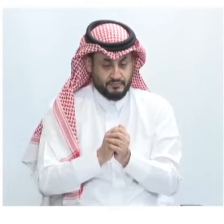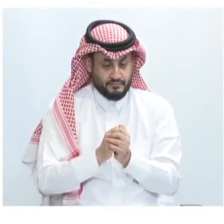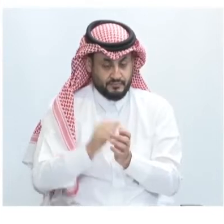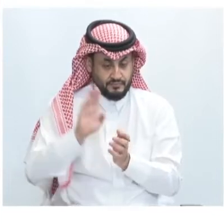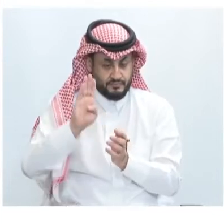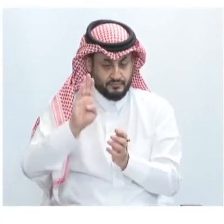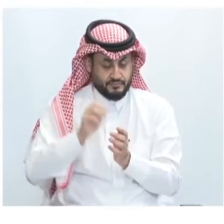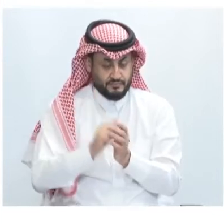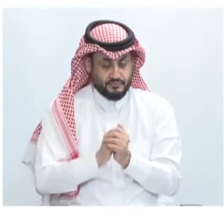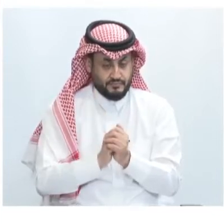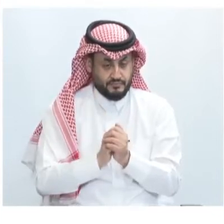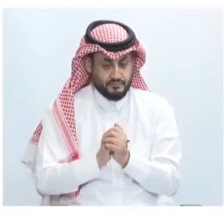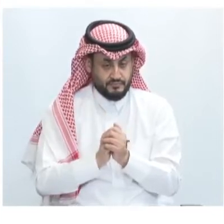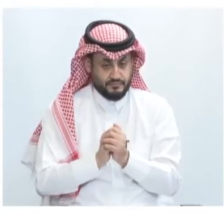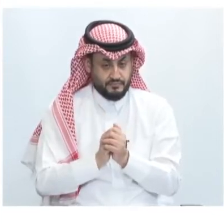B,